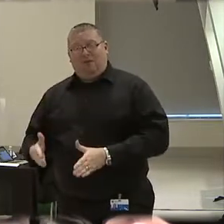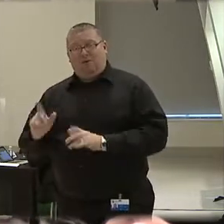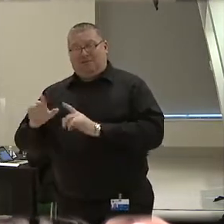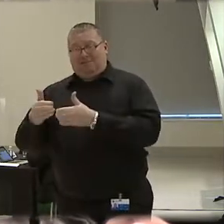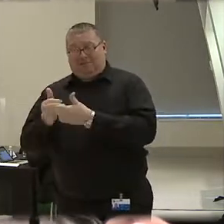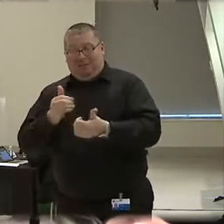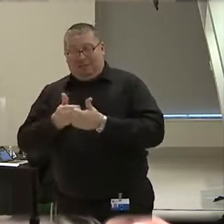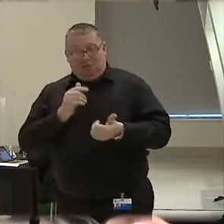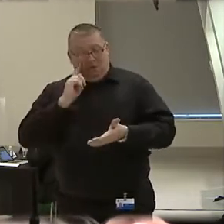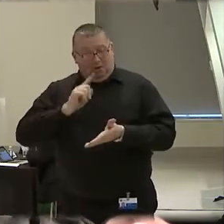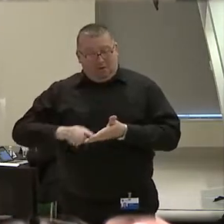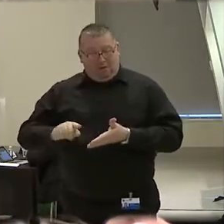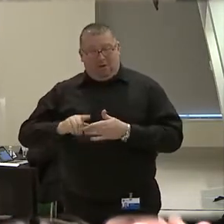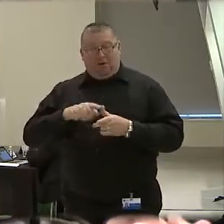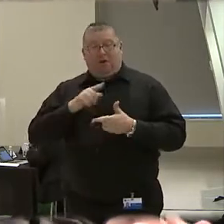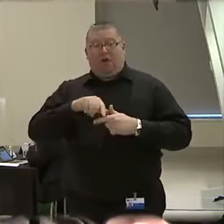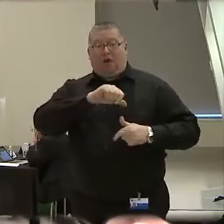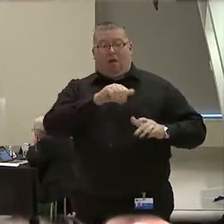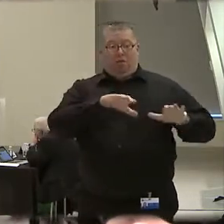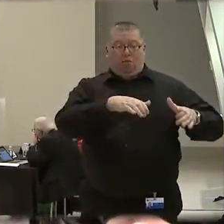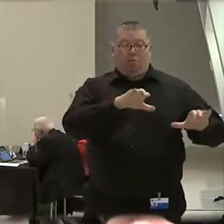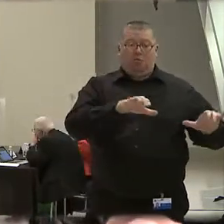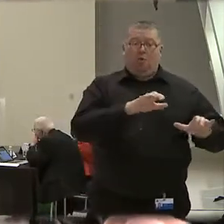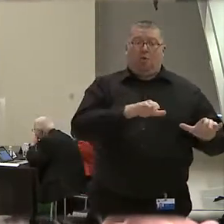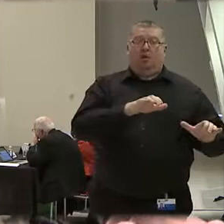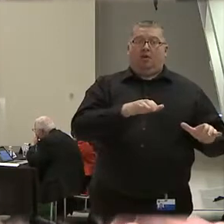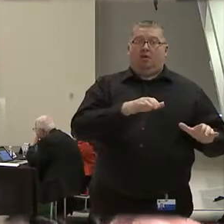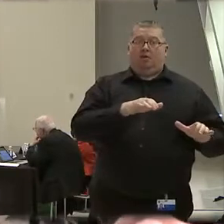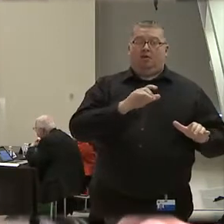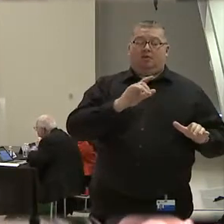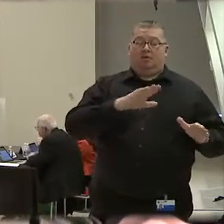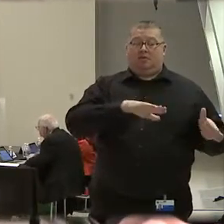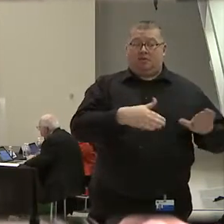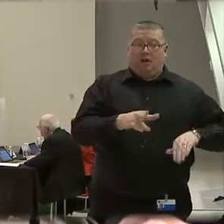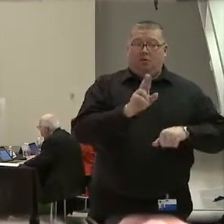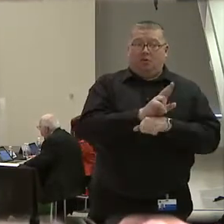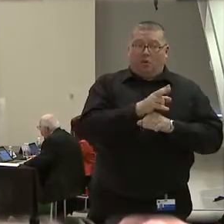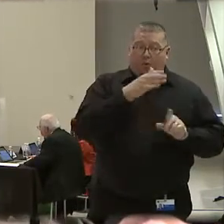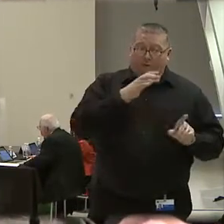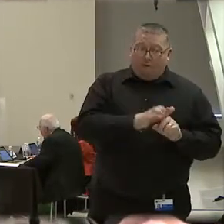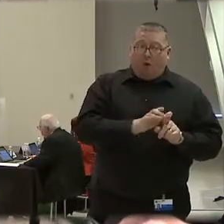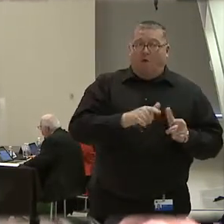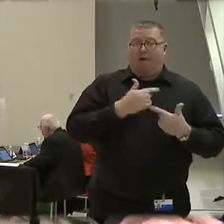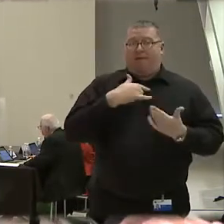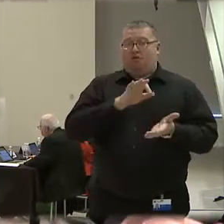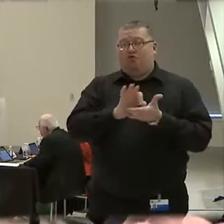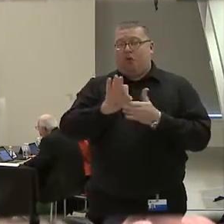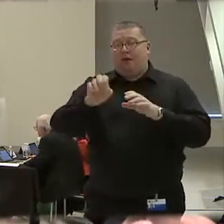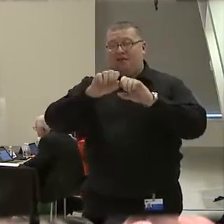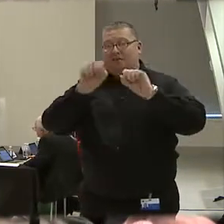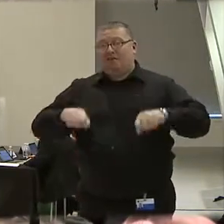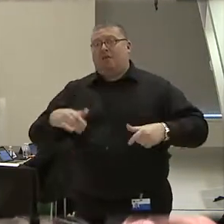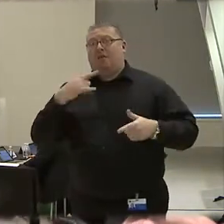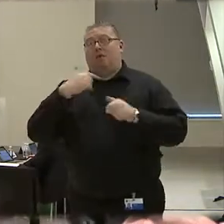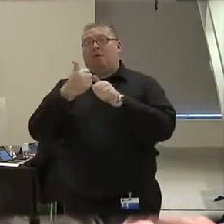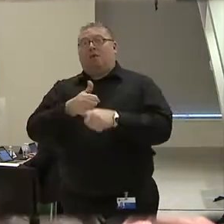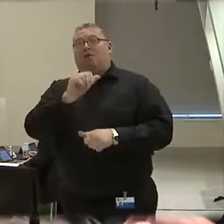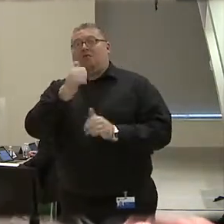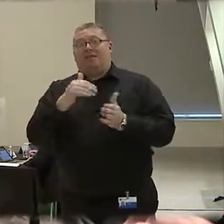that does use of force investigations, having a tracking system that can track 10,000